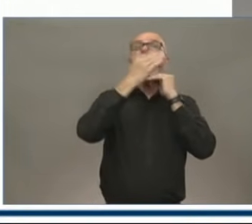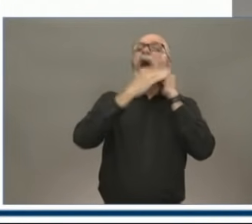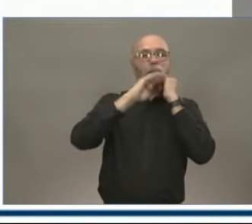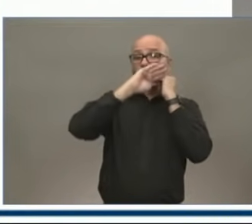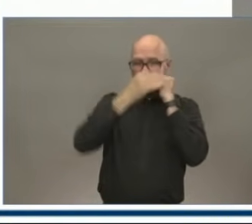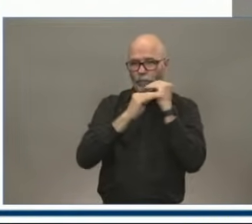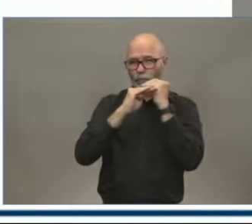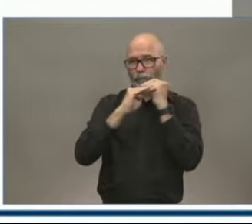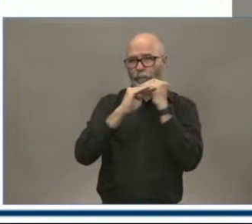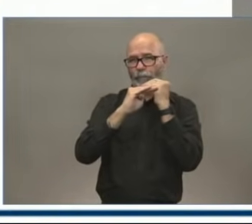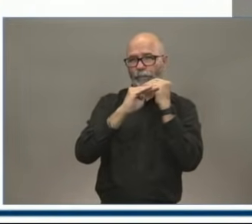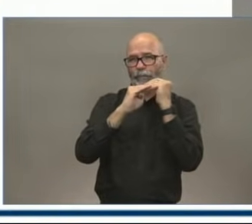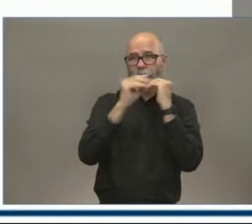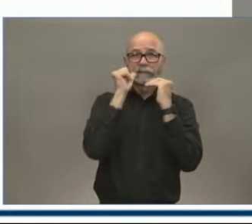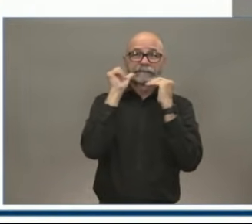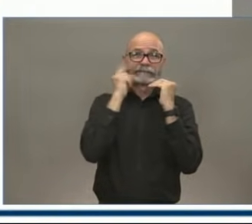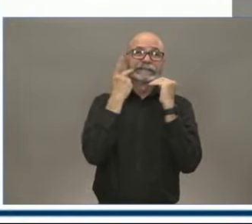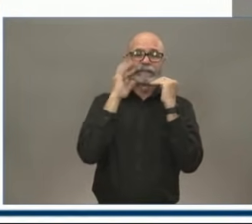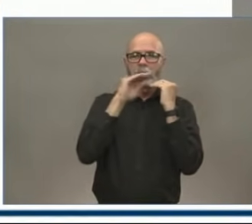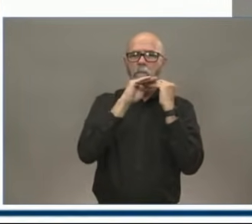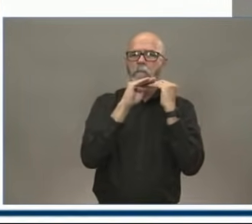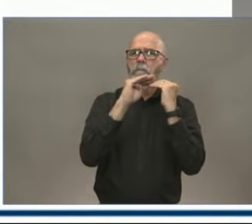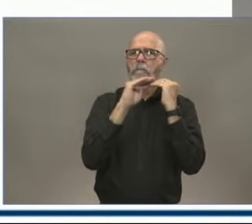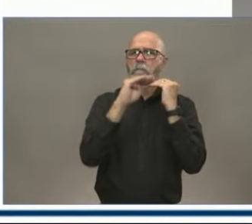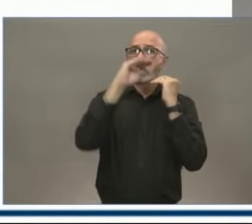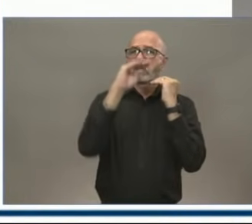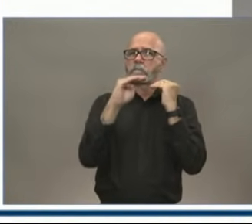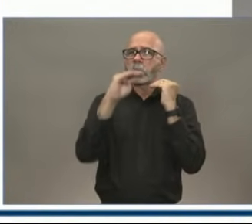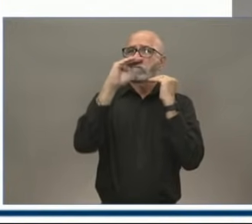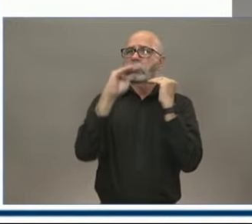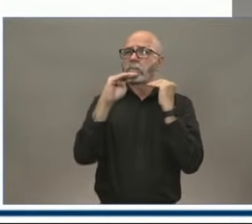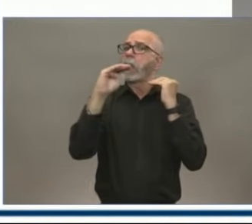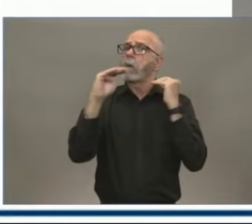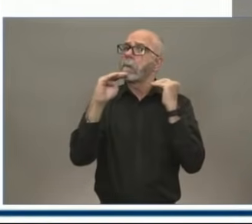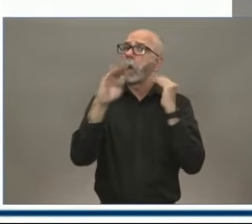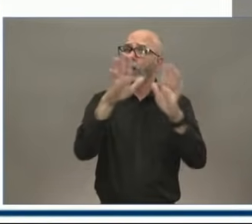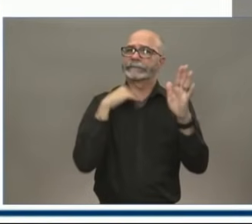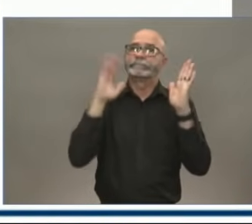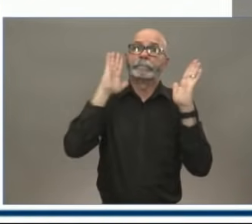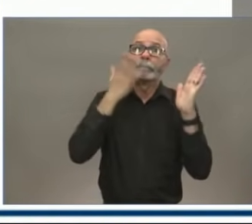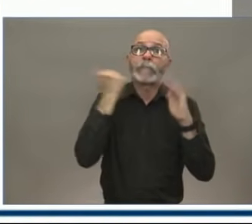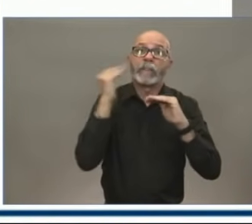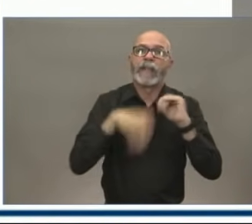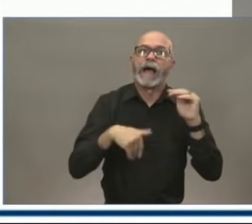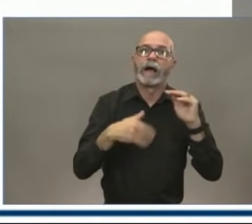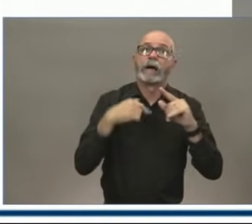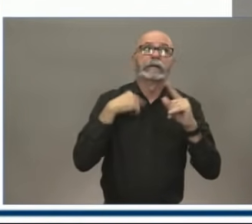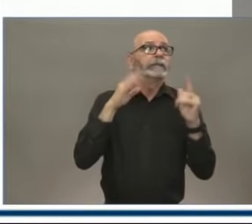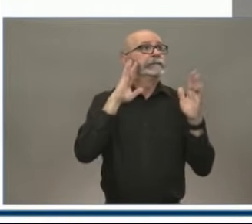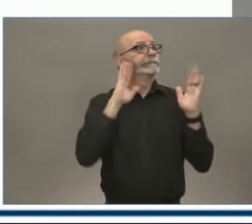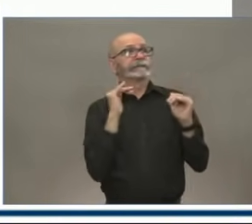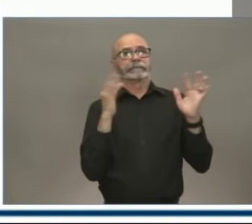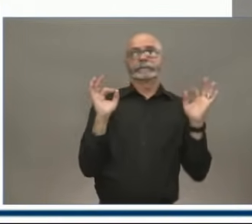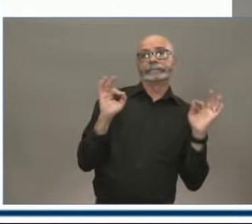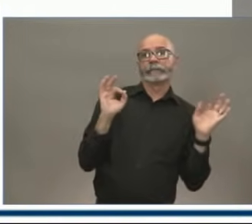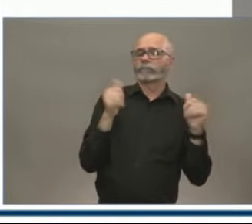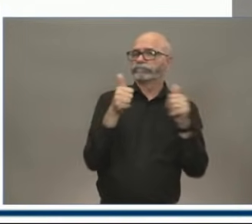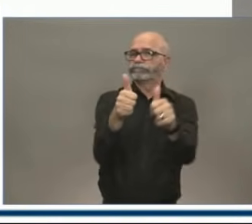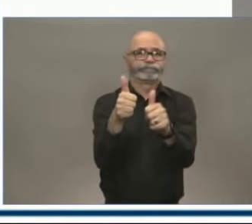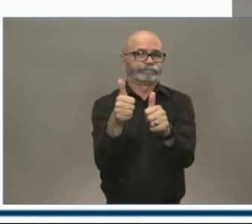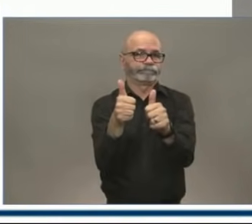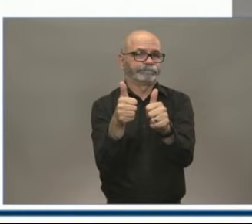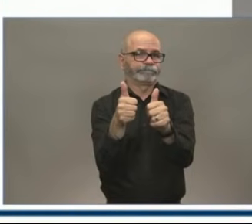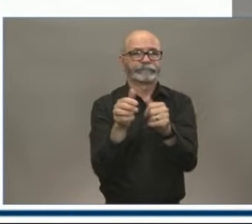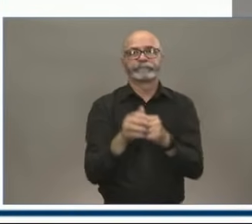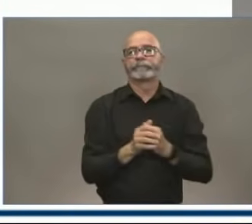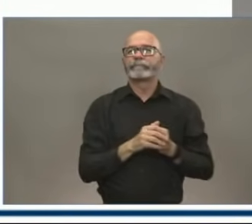last few days. That's certainly much better than I expected, and especially when you say we've significantly increased the amount of testing